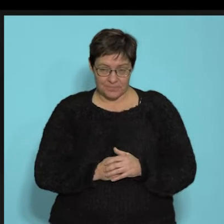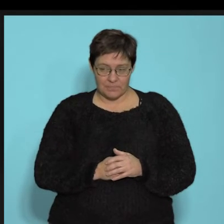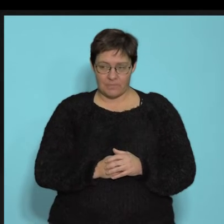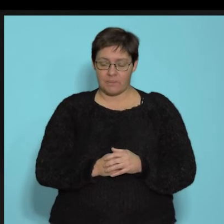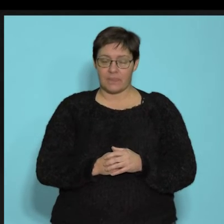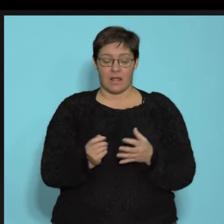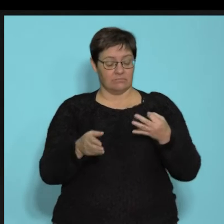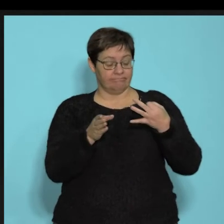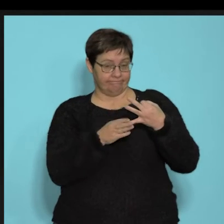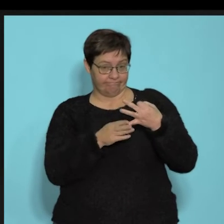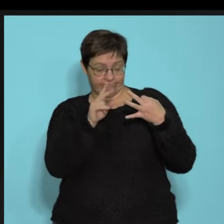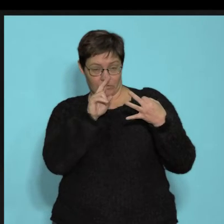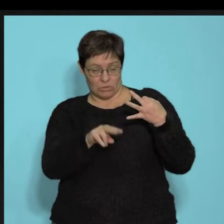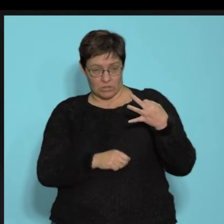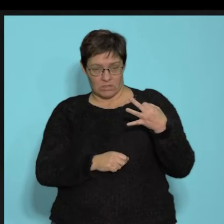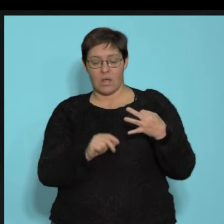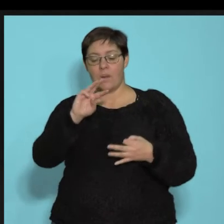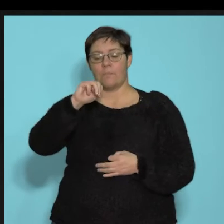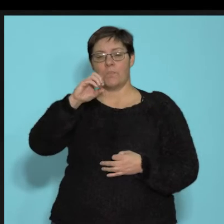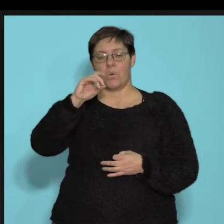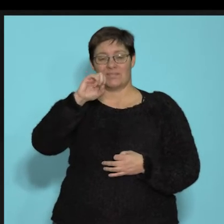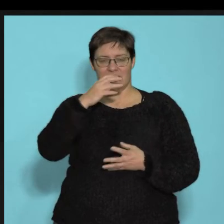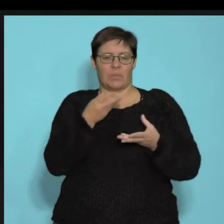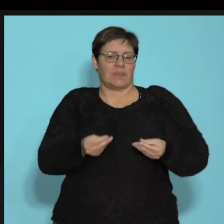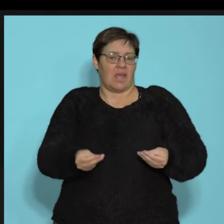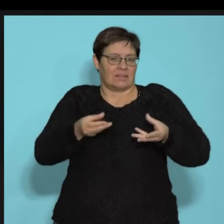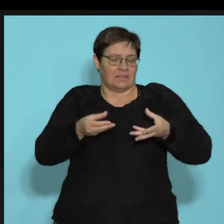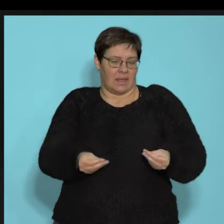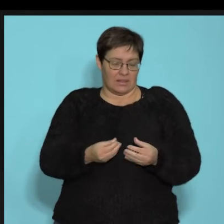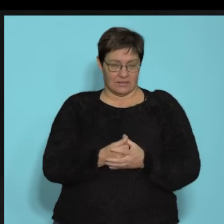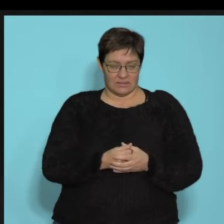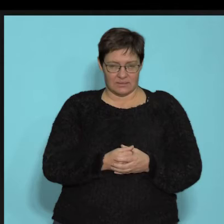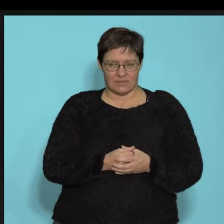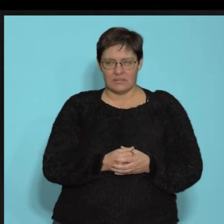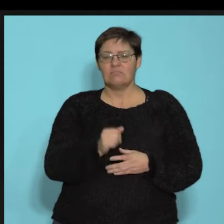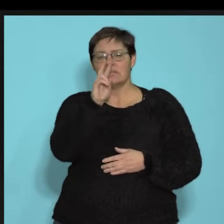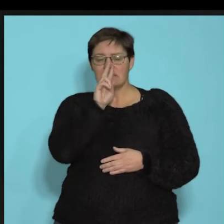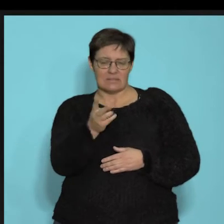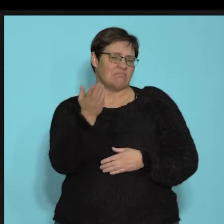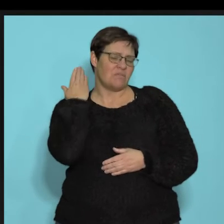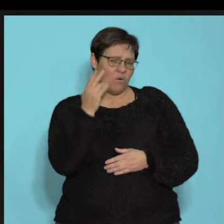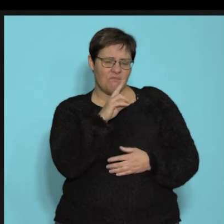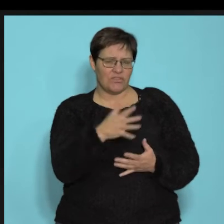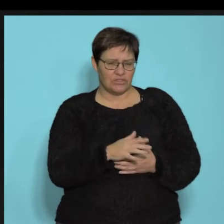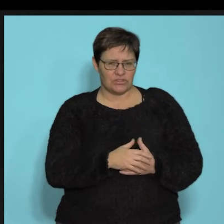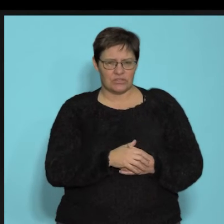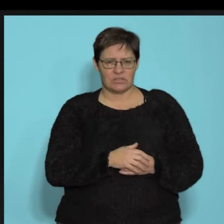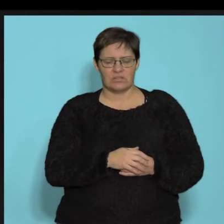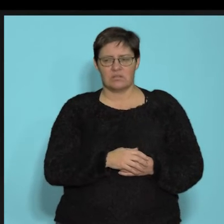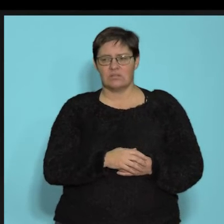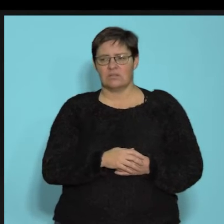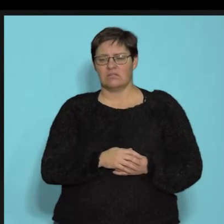right, the next one that we're going to look at is moist. Now, if I look at, I've said to you before, if you go